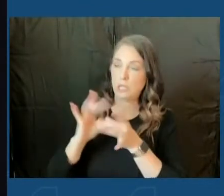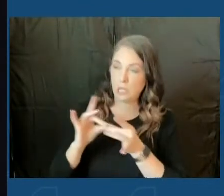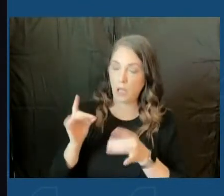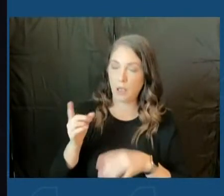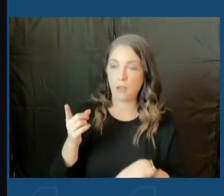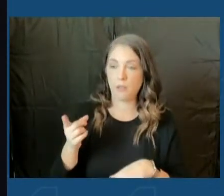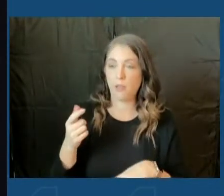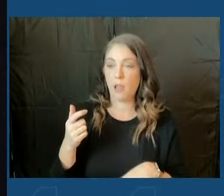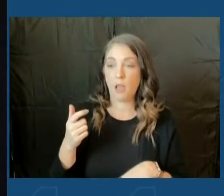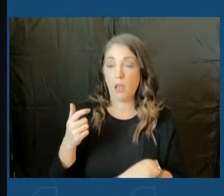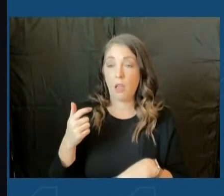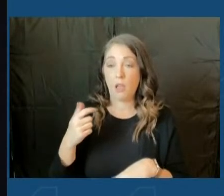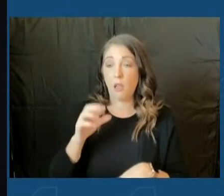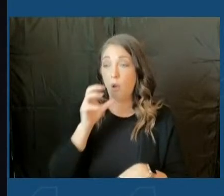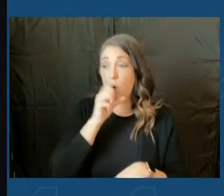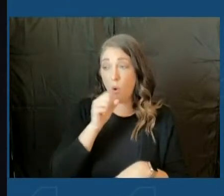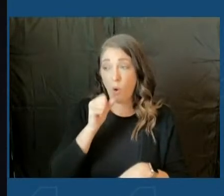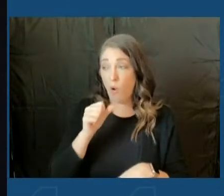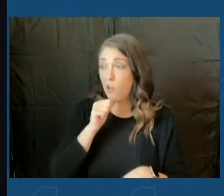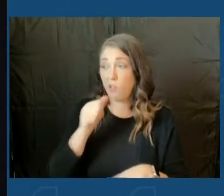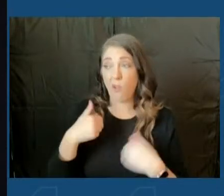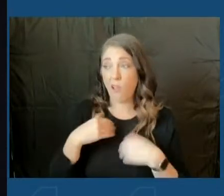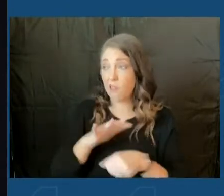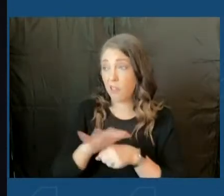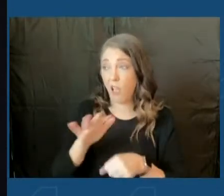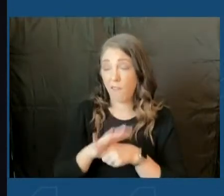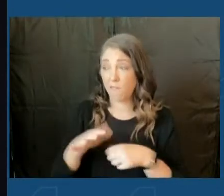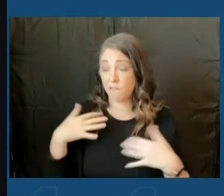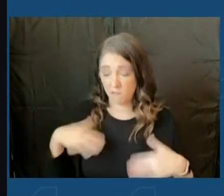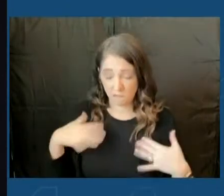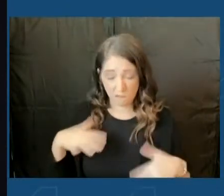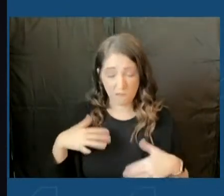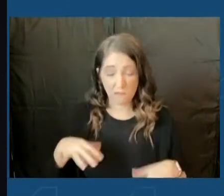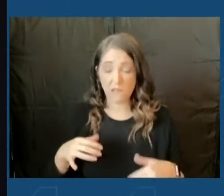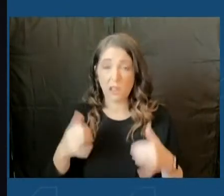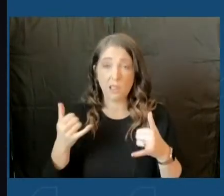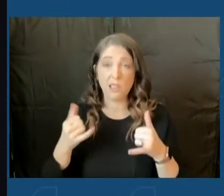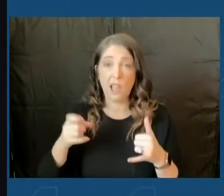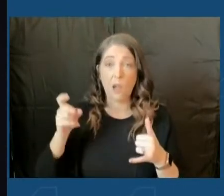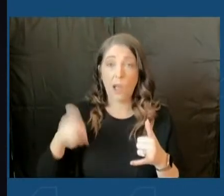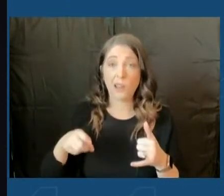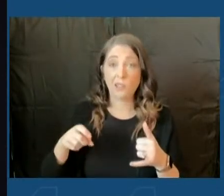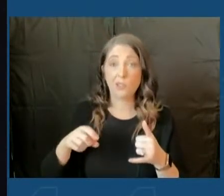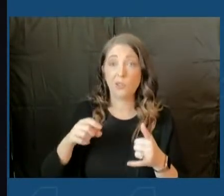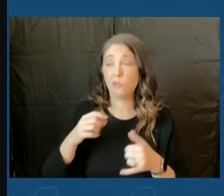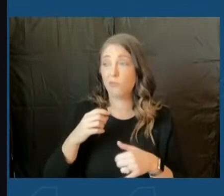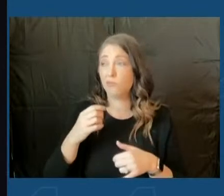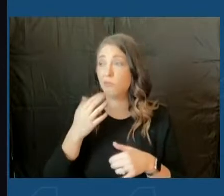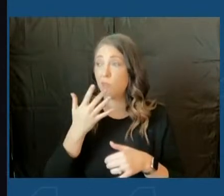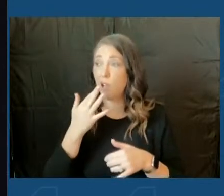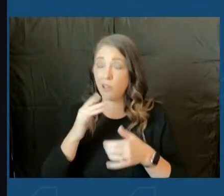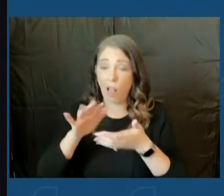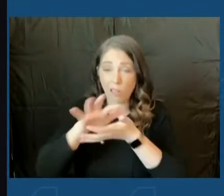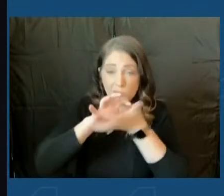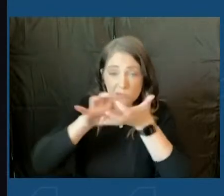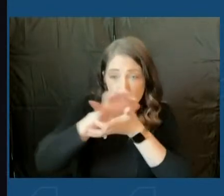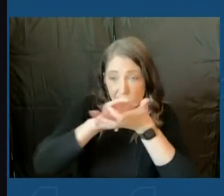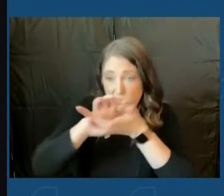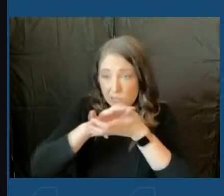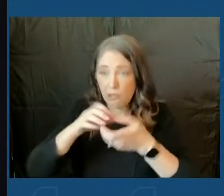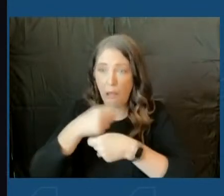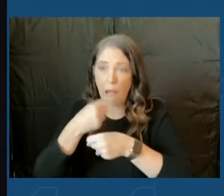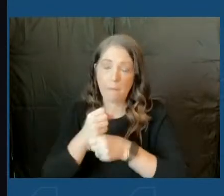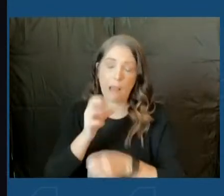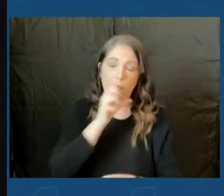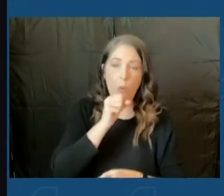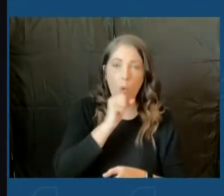I'm running out of orange. She says, now I gotta make, you know, color mixes to make it orange. And I